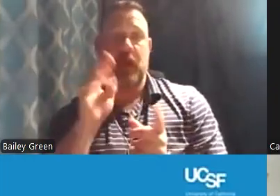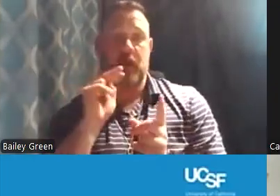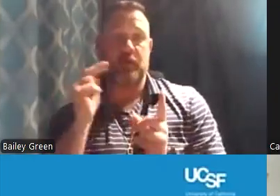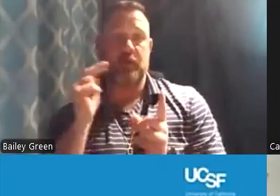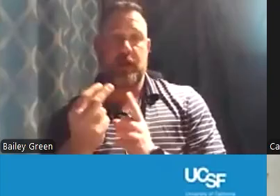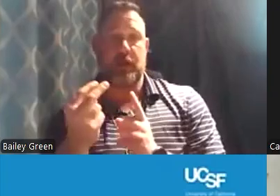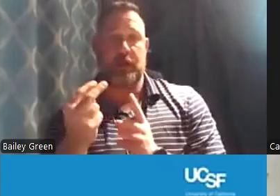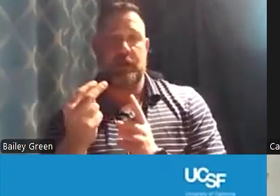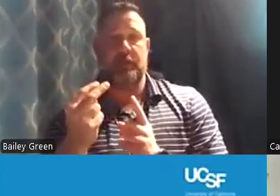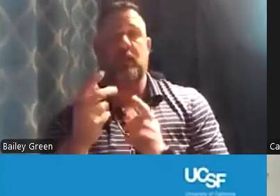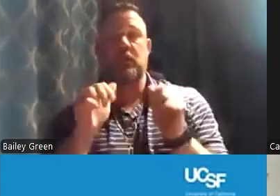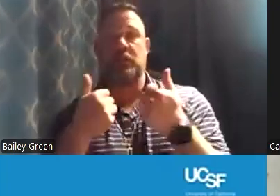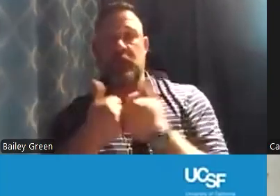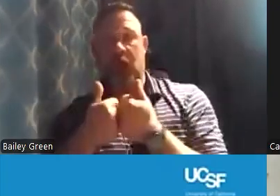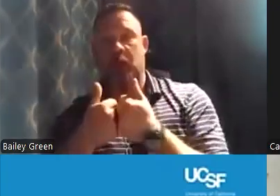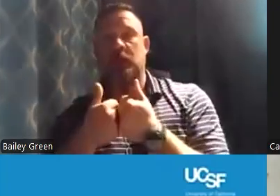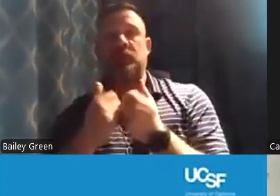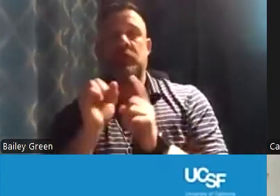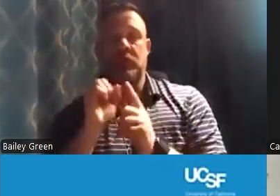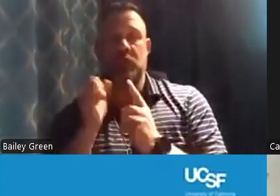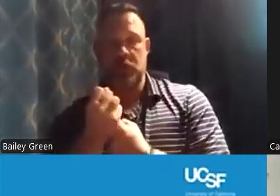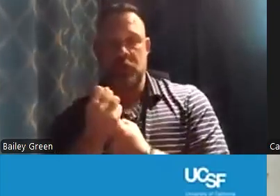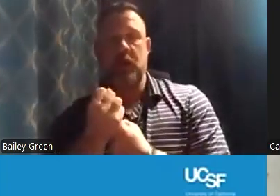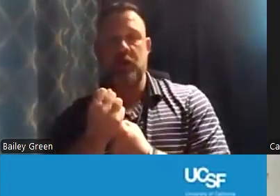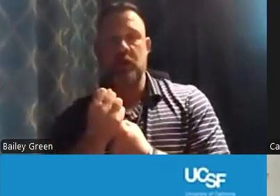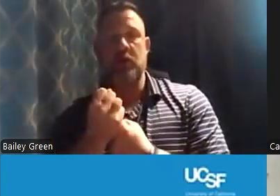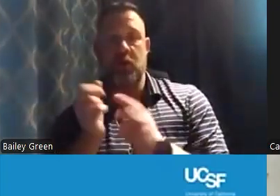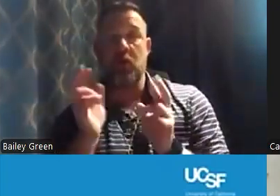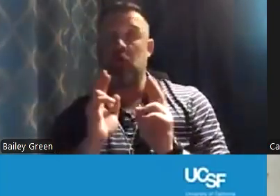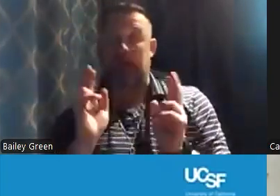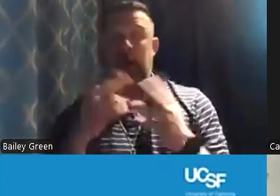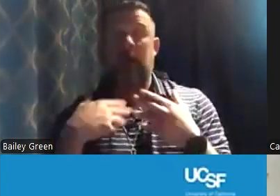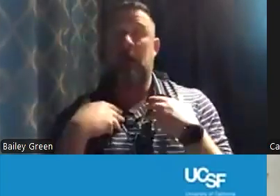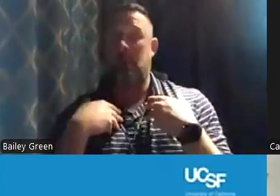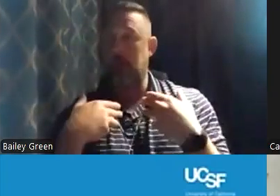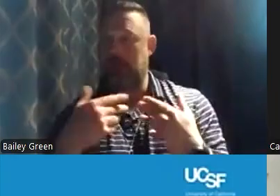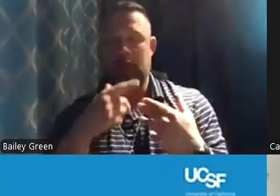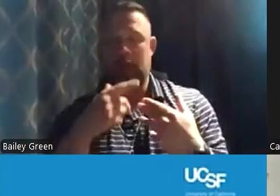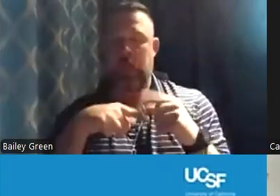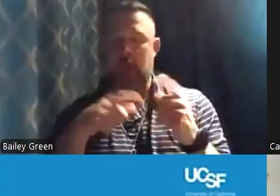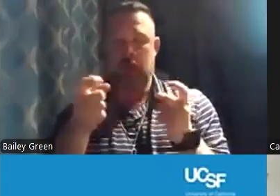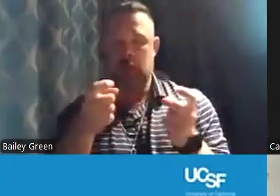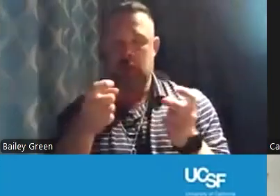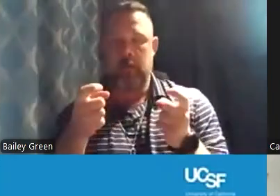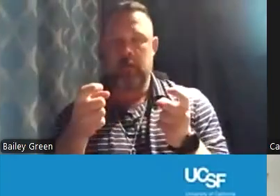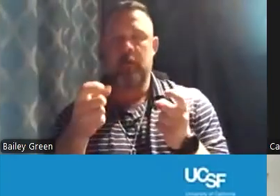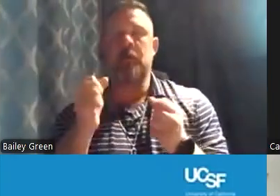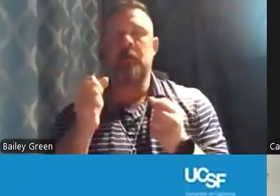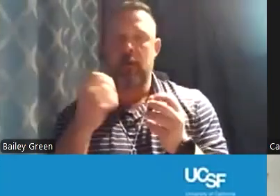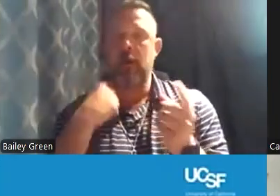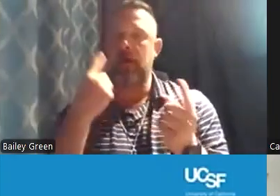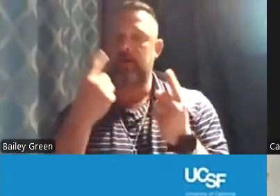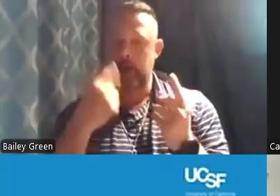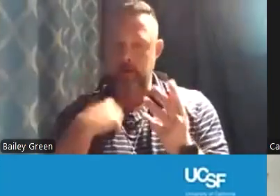they're facing challenging situations that they readily admit they don't know how to handle. So I think I would carve